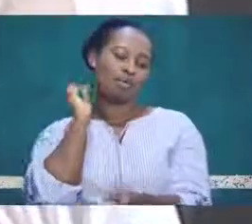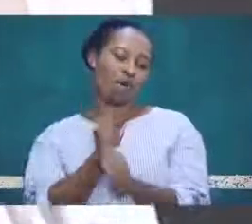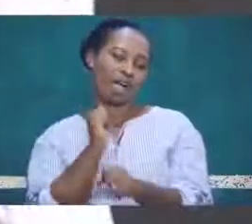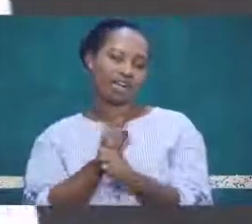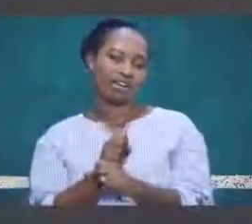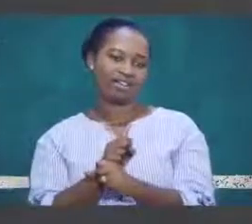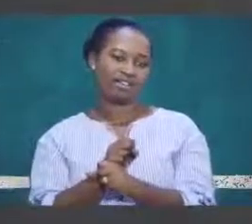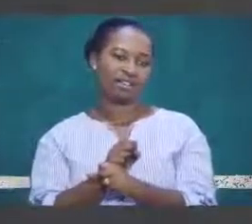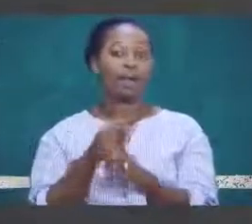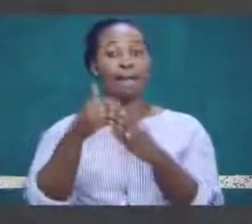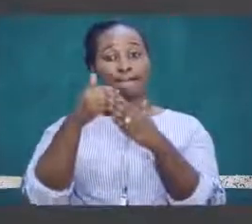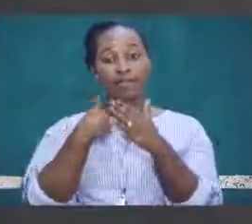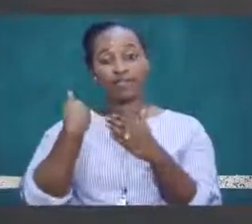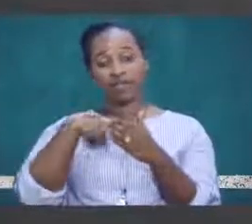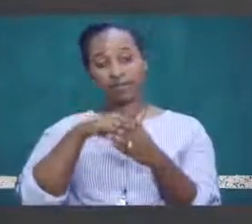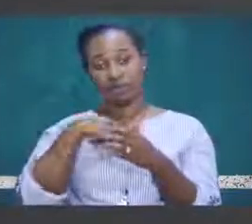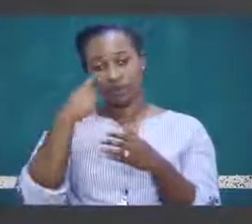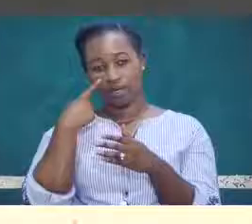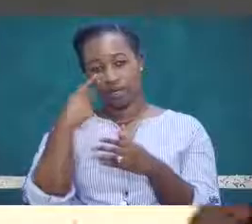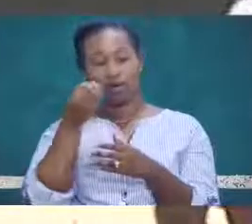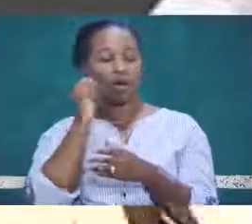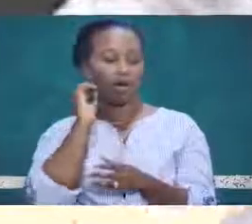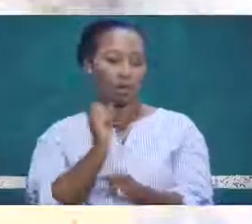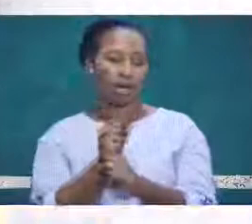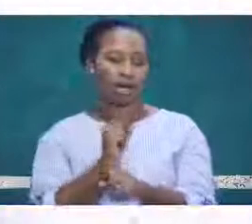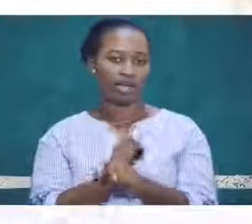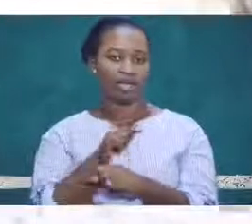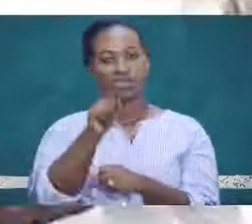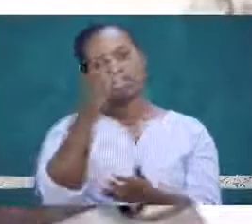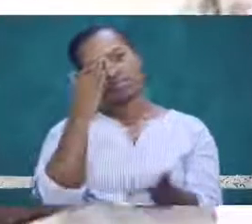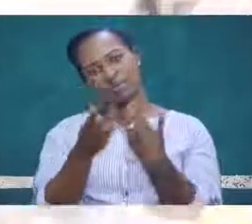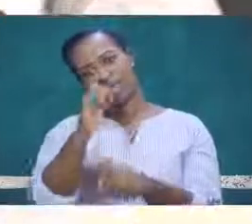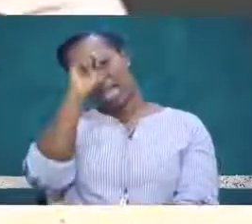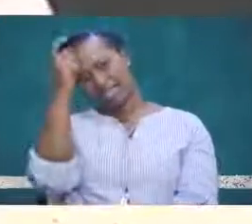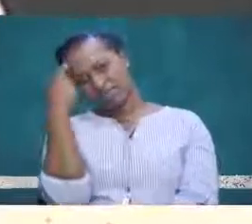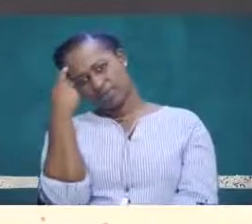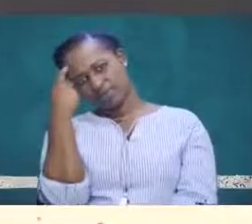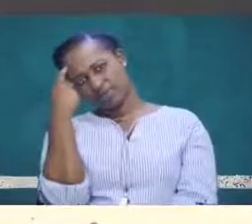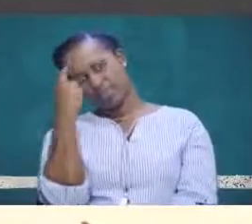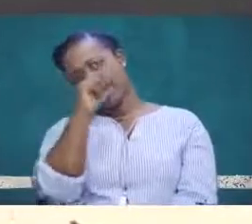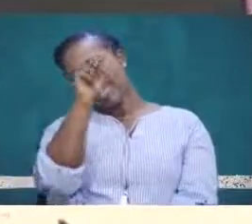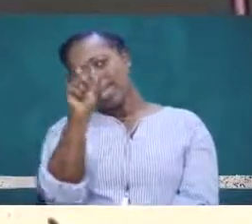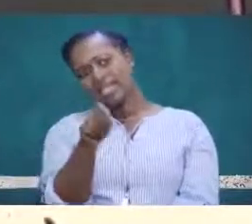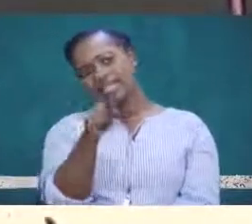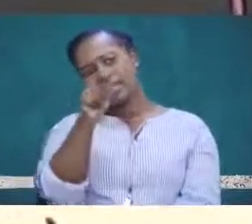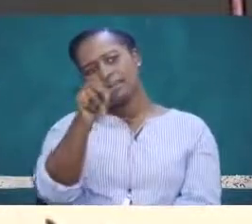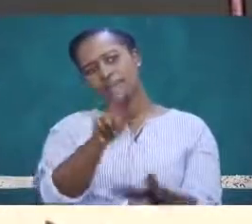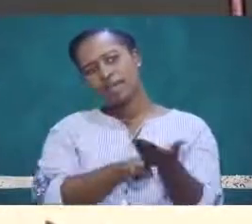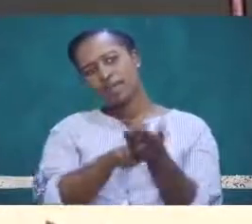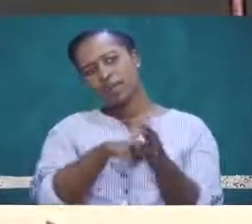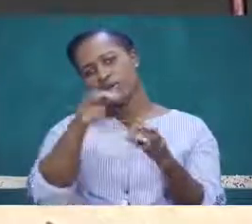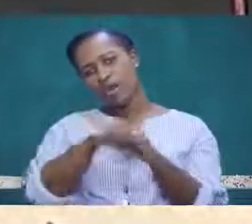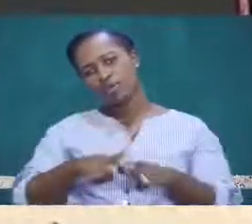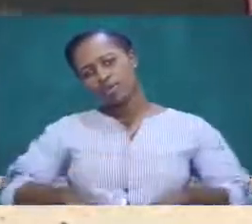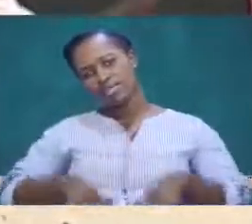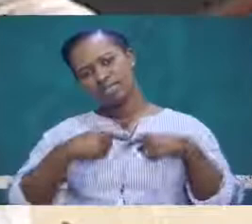do. But before we go to the assignment, you might be asking yourself, is this applicable in real